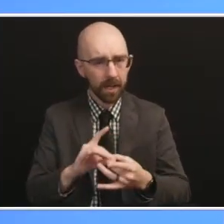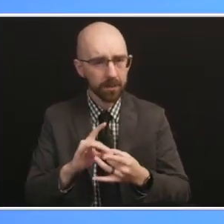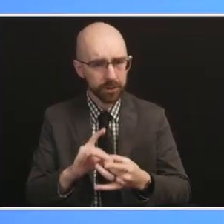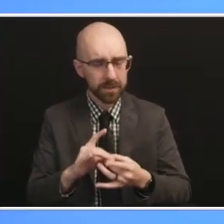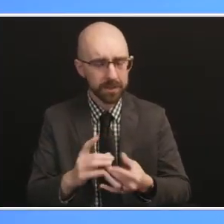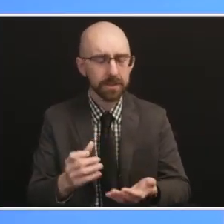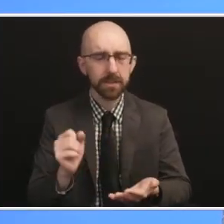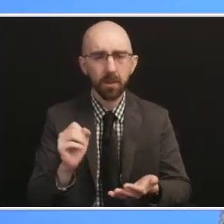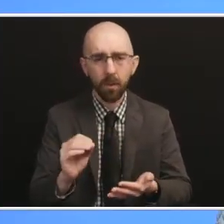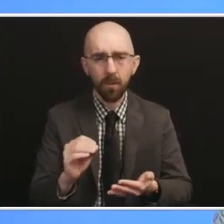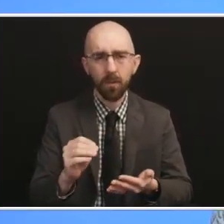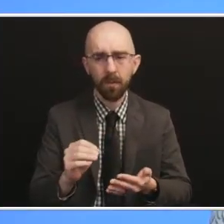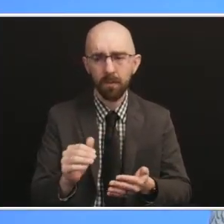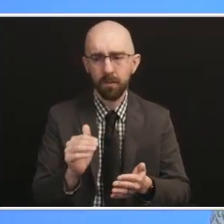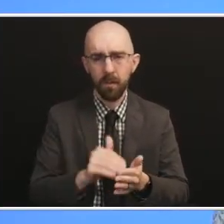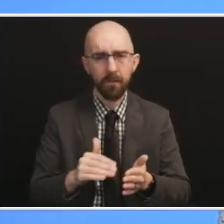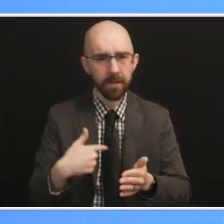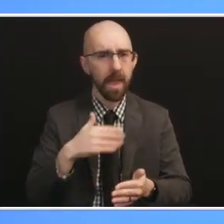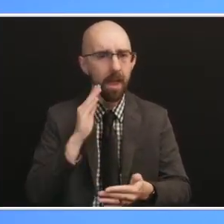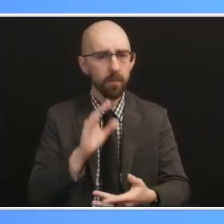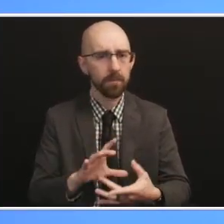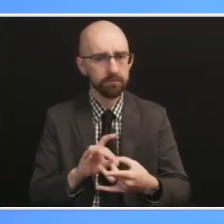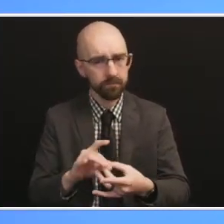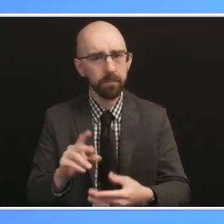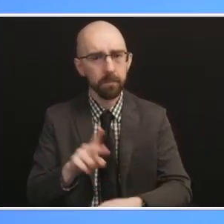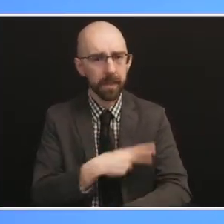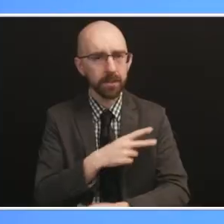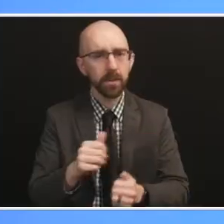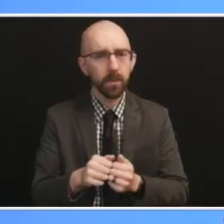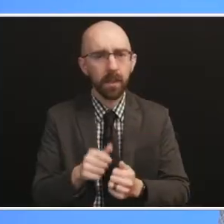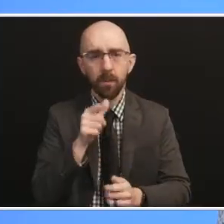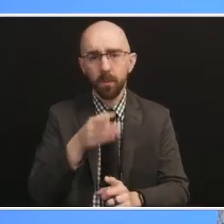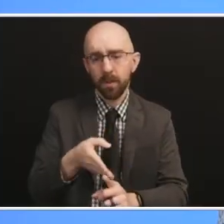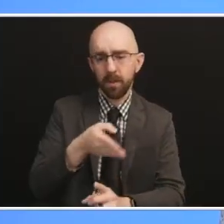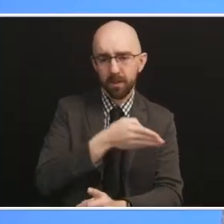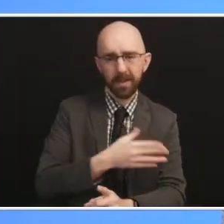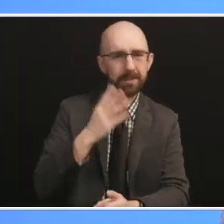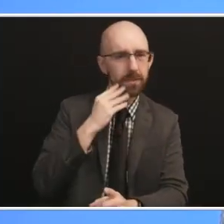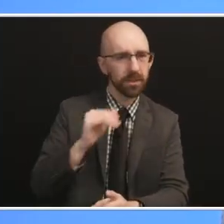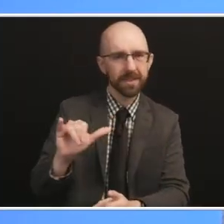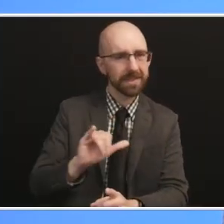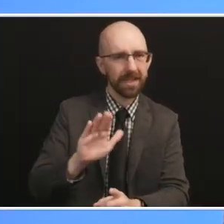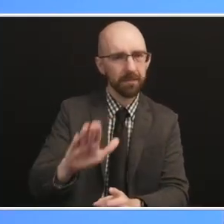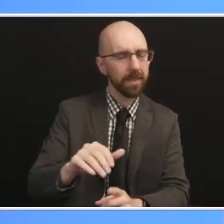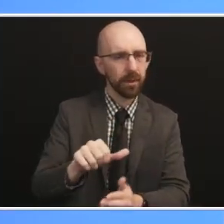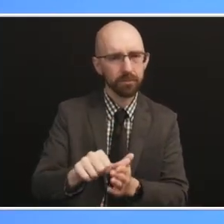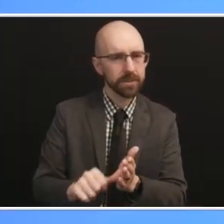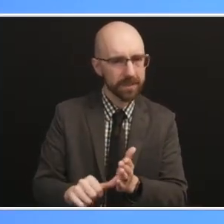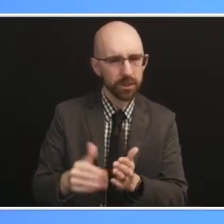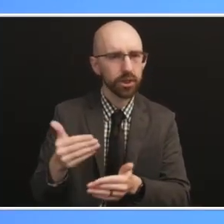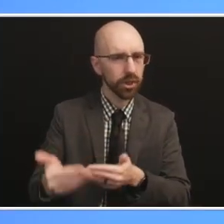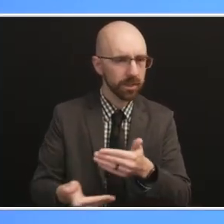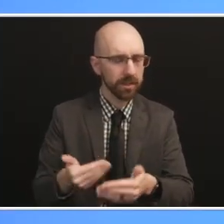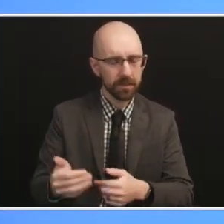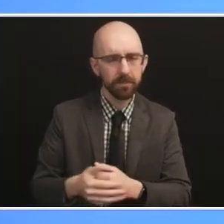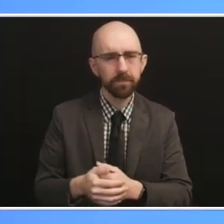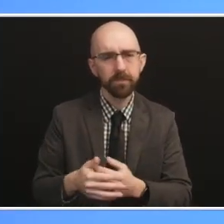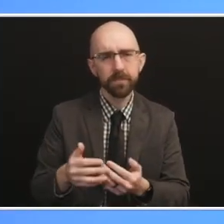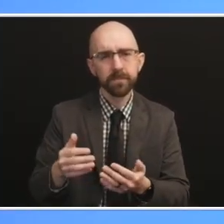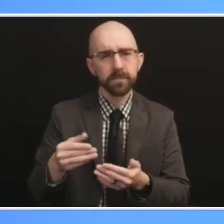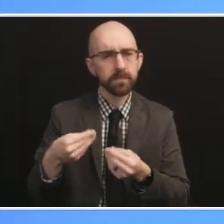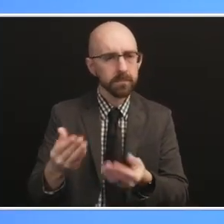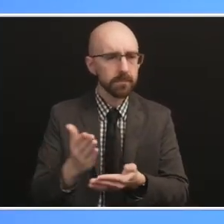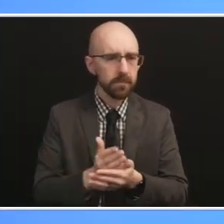of times I will connect patients with past patients who've gone through the procedure before, give them some comfort